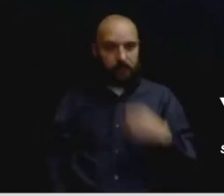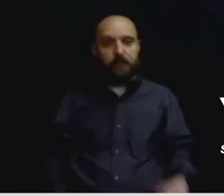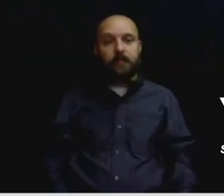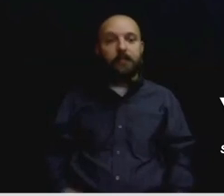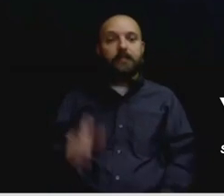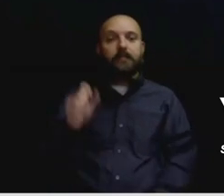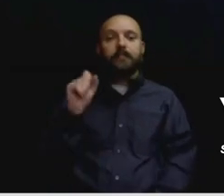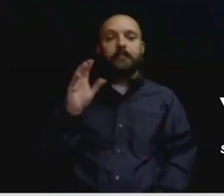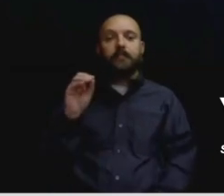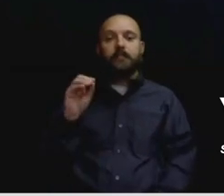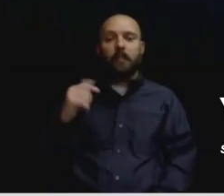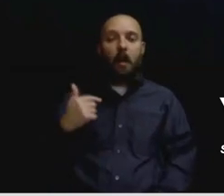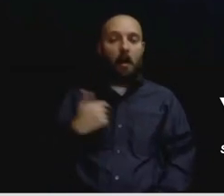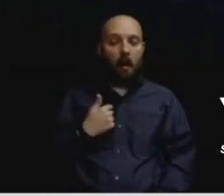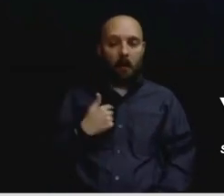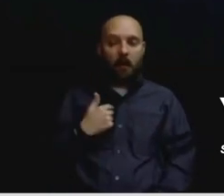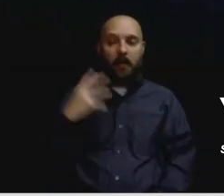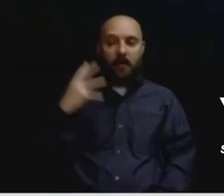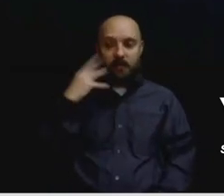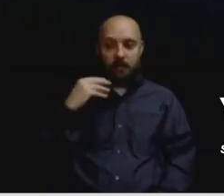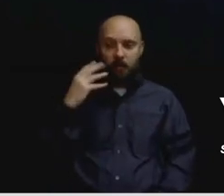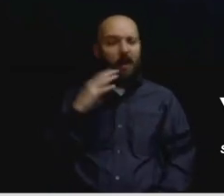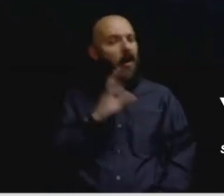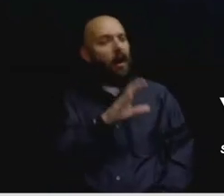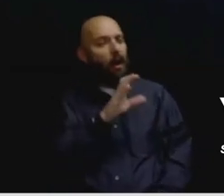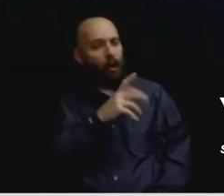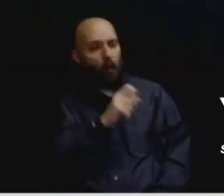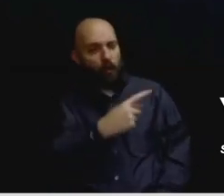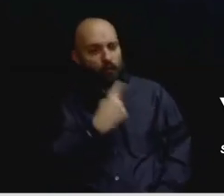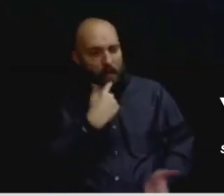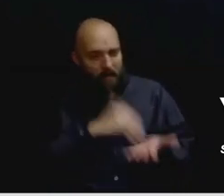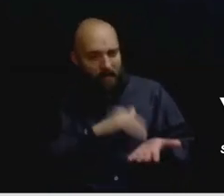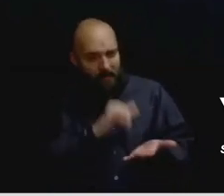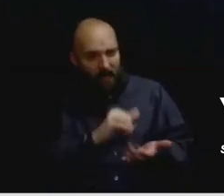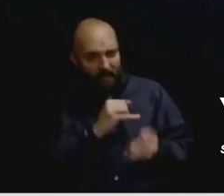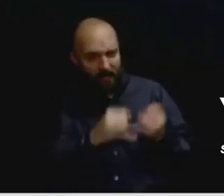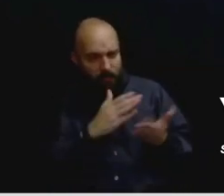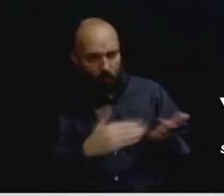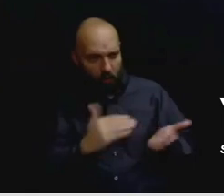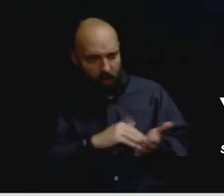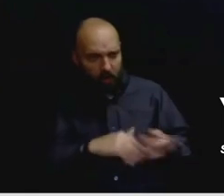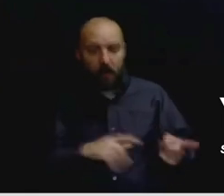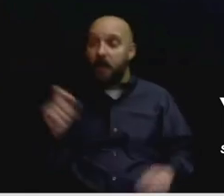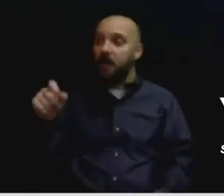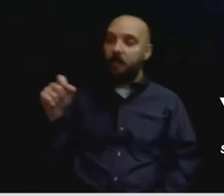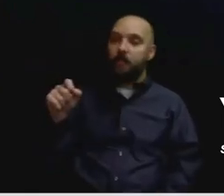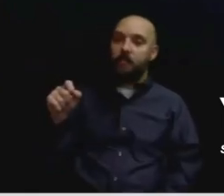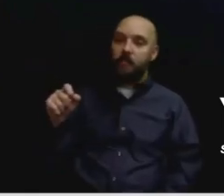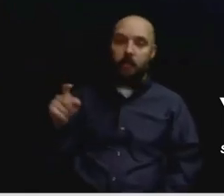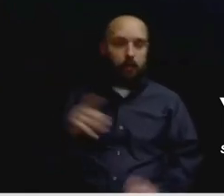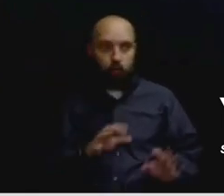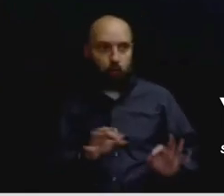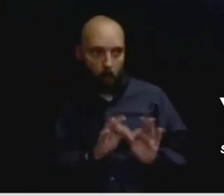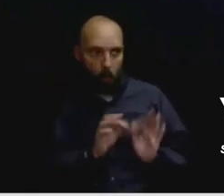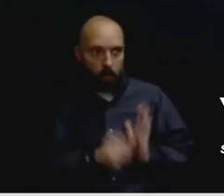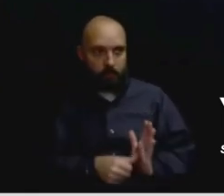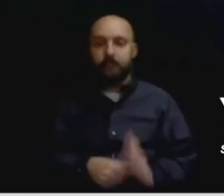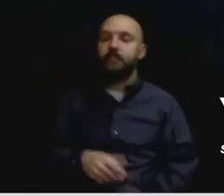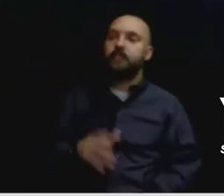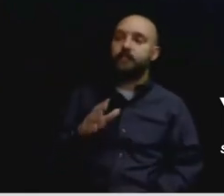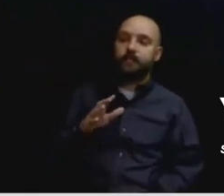So I experienced... Wait, Chloe, can you repeat that last part that you just said? Yeah. That's so important. So